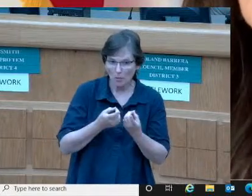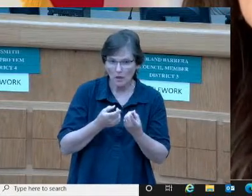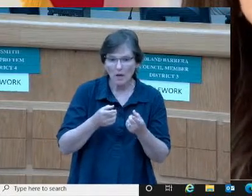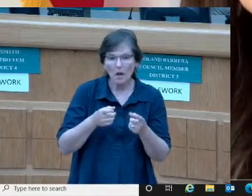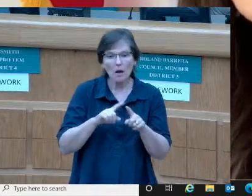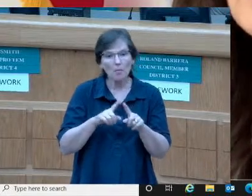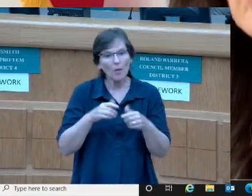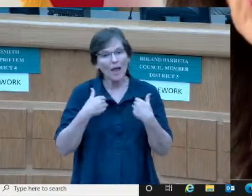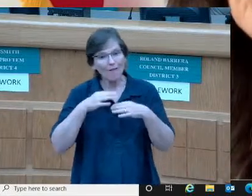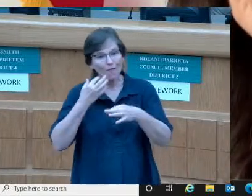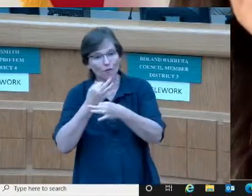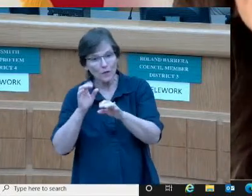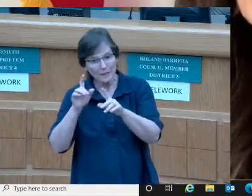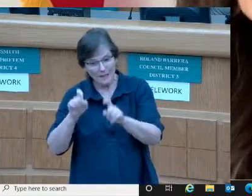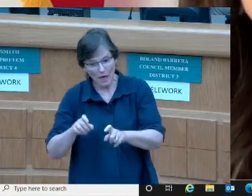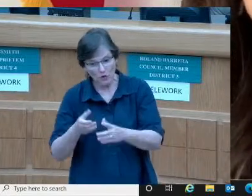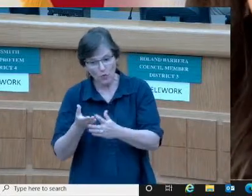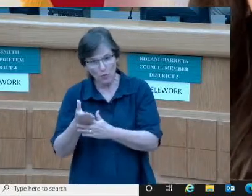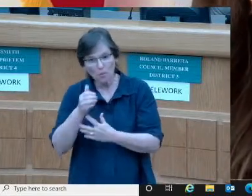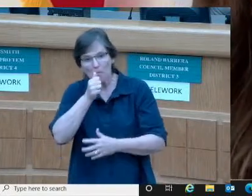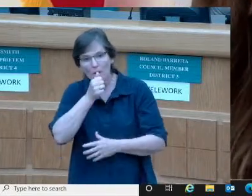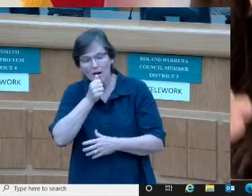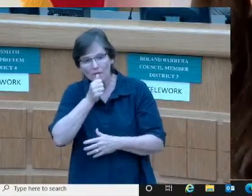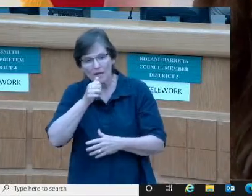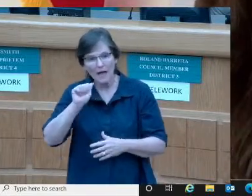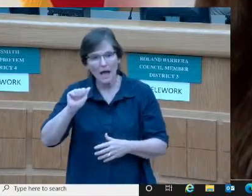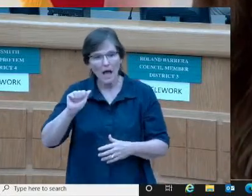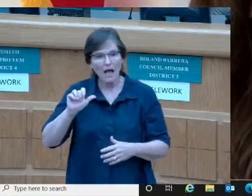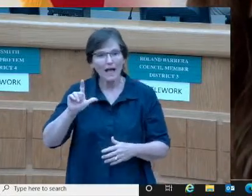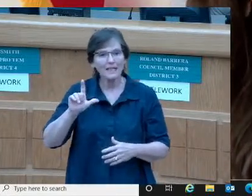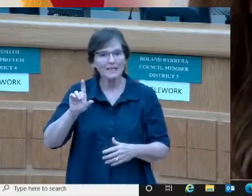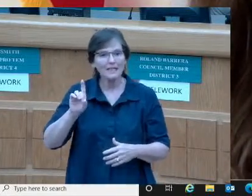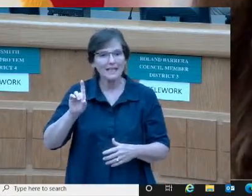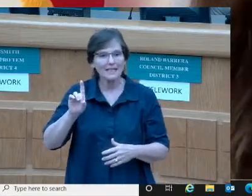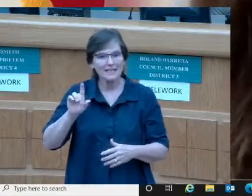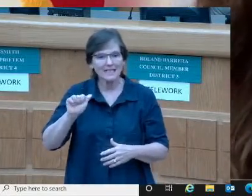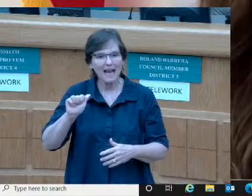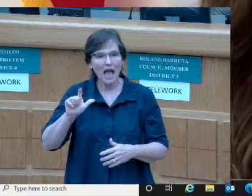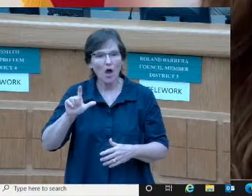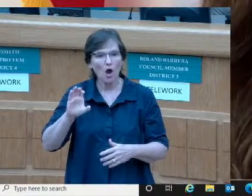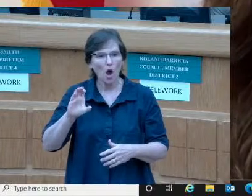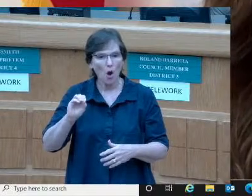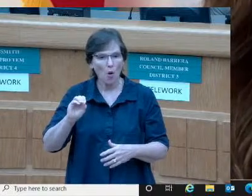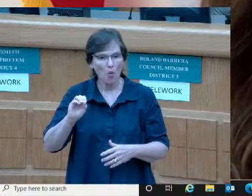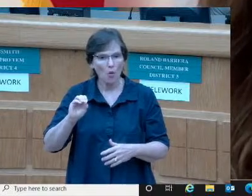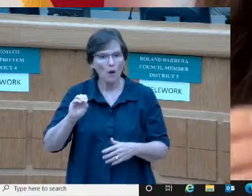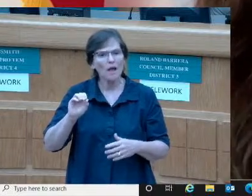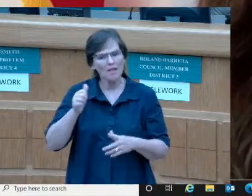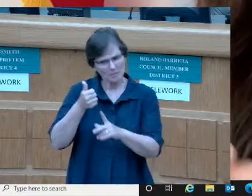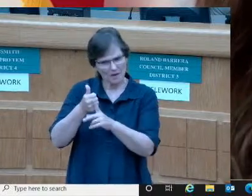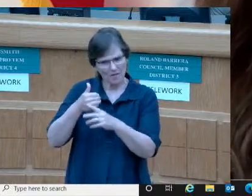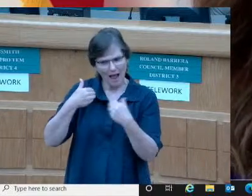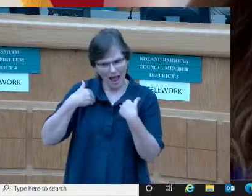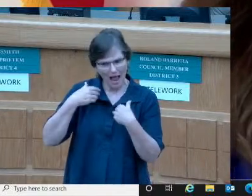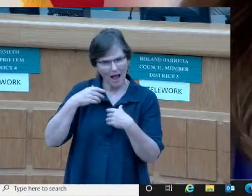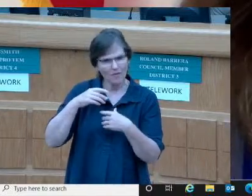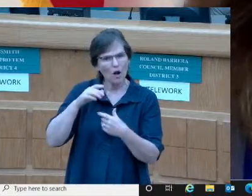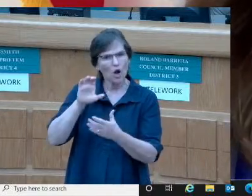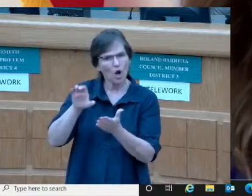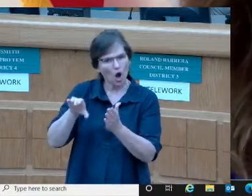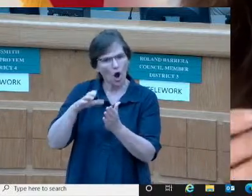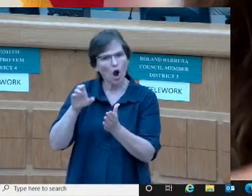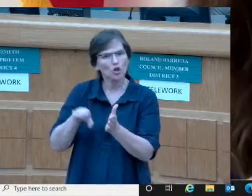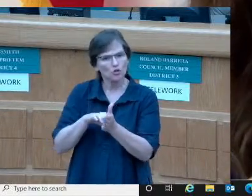company called Dalco. And this company has a particular contract with the state of Texas, and through the Texas Department of